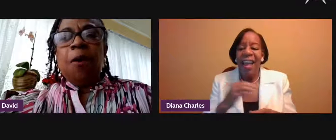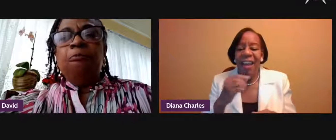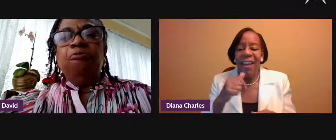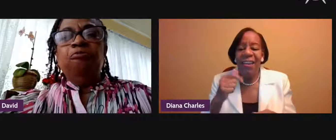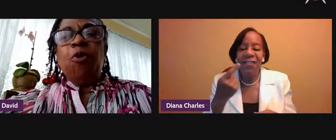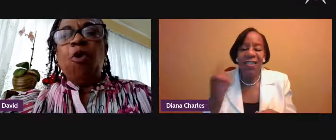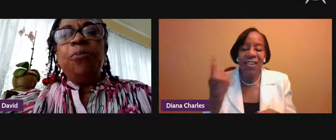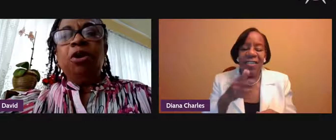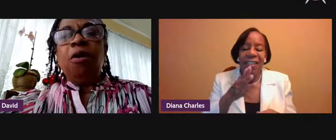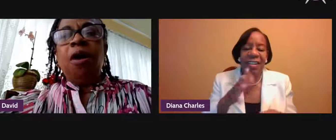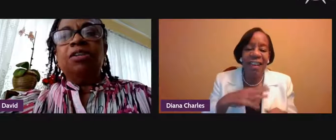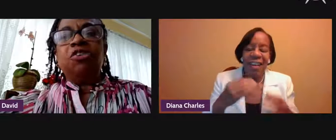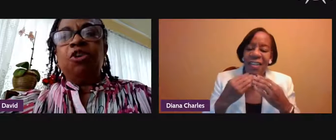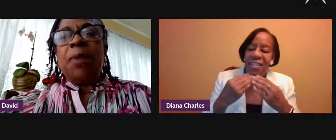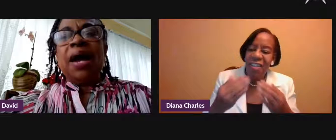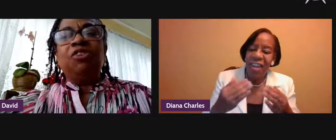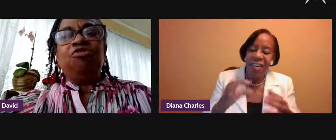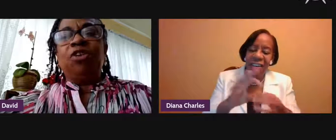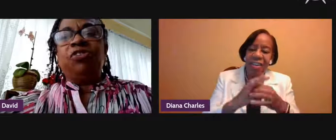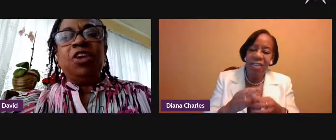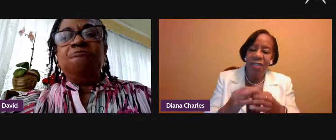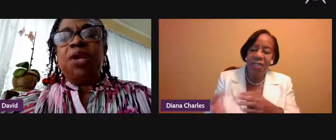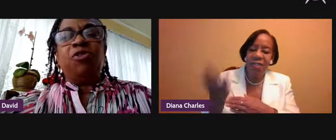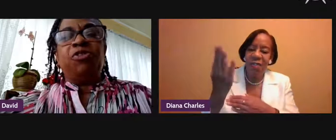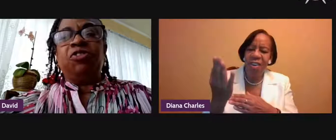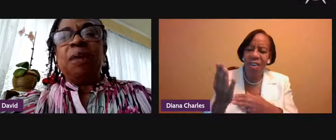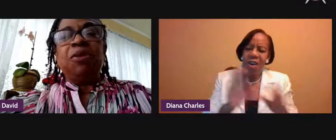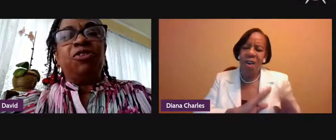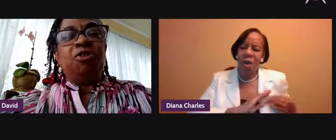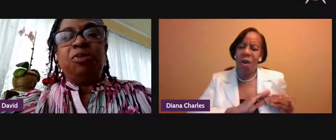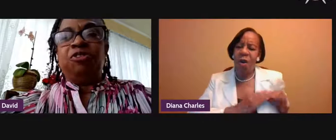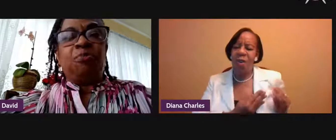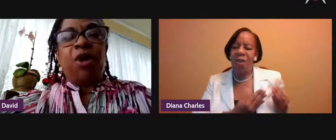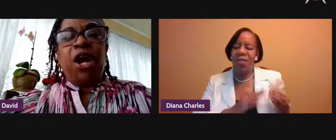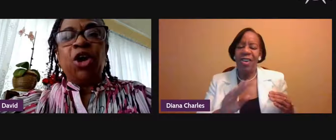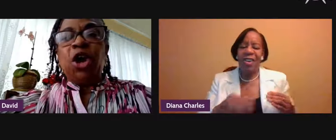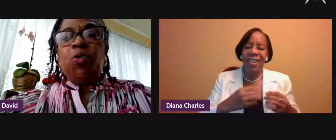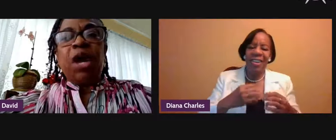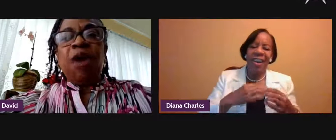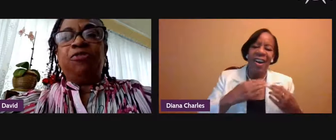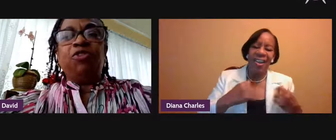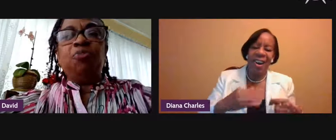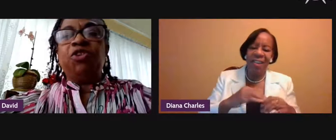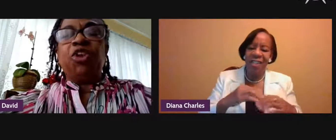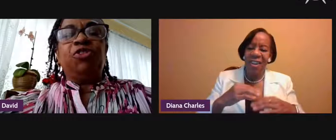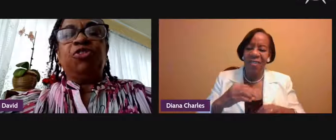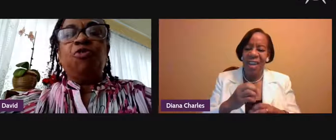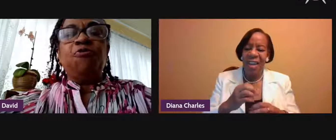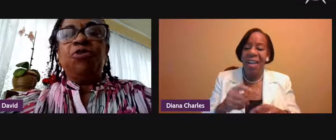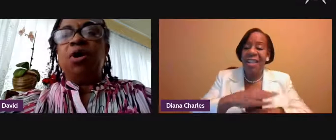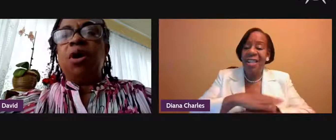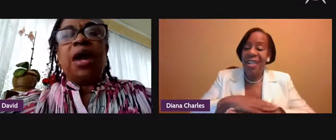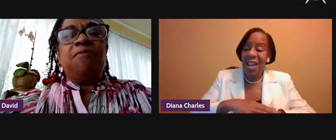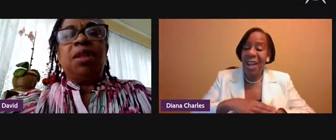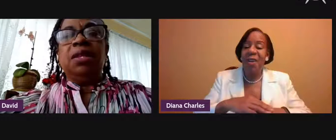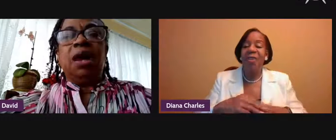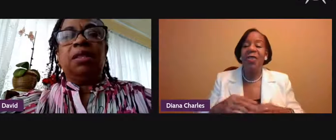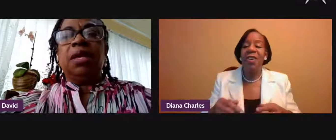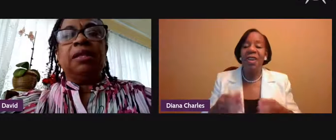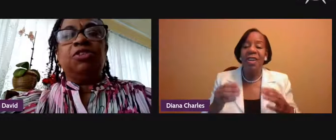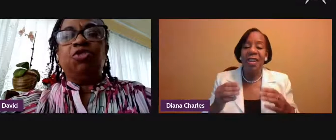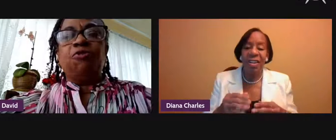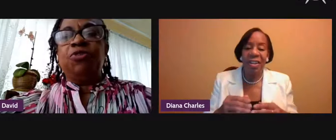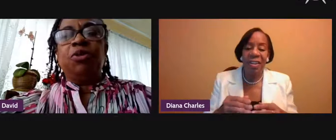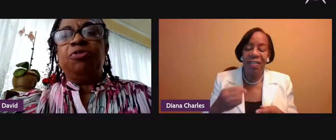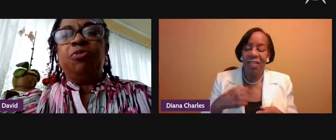morning. Open your hearts and your minds to receive, because the table is going to be spread. We have so much in store for you. God have a